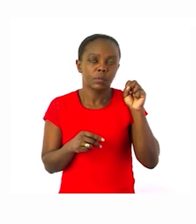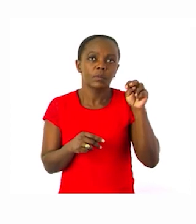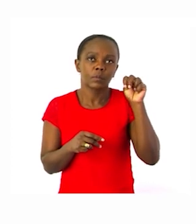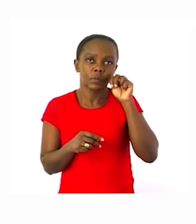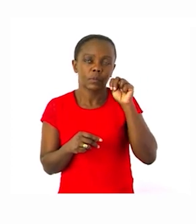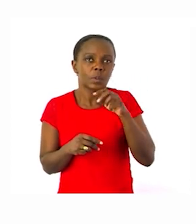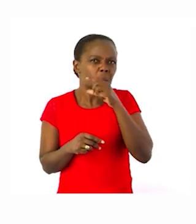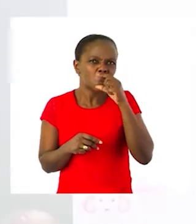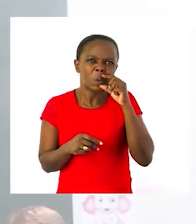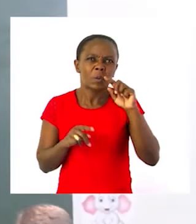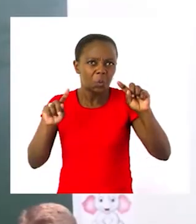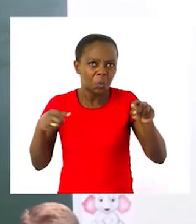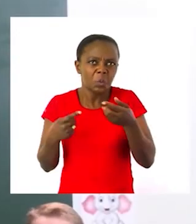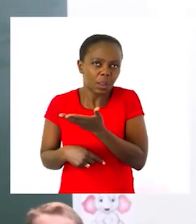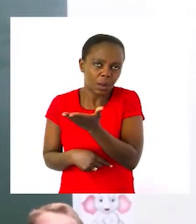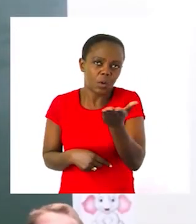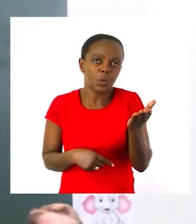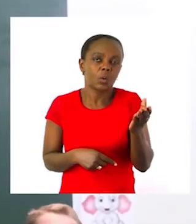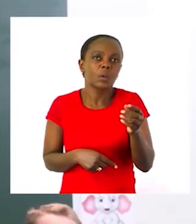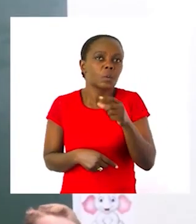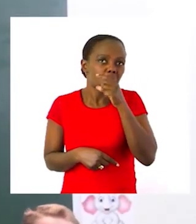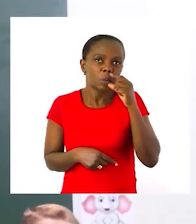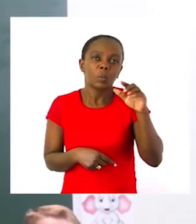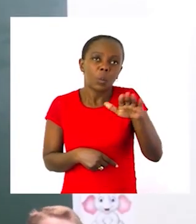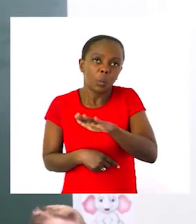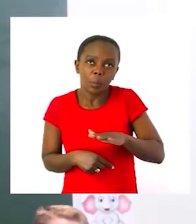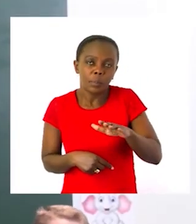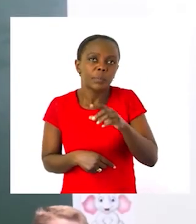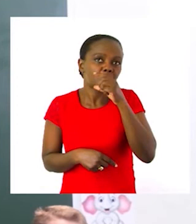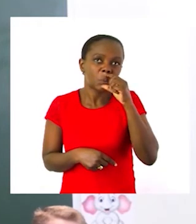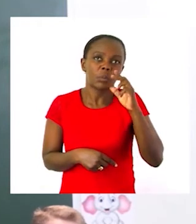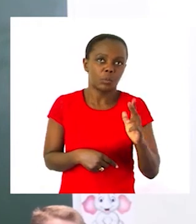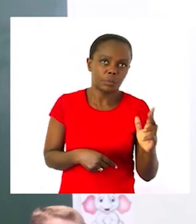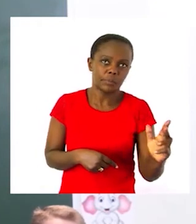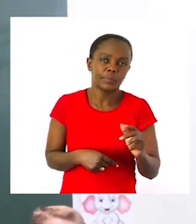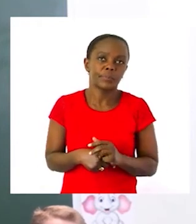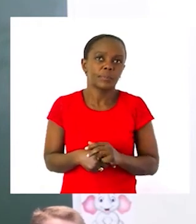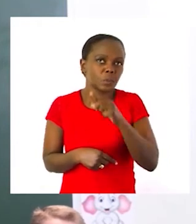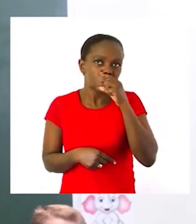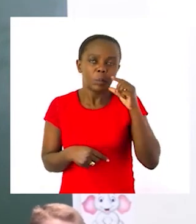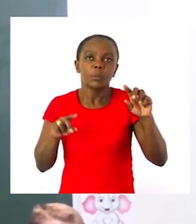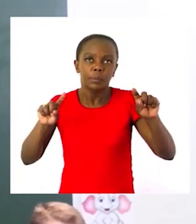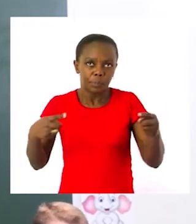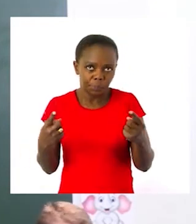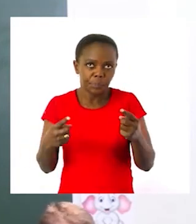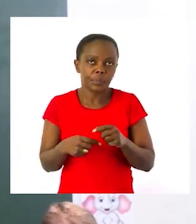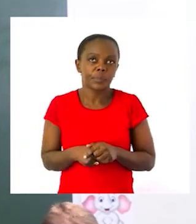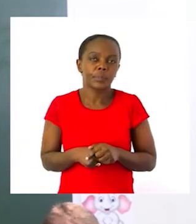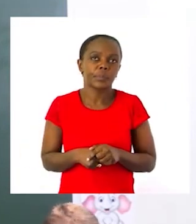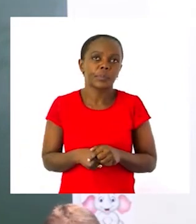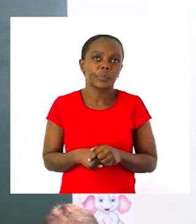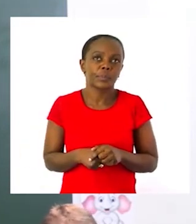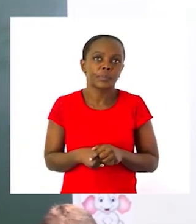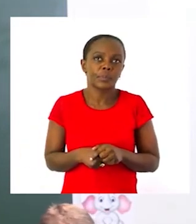of things around us. Names of places, names of people, names of things. These are